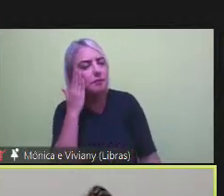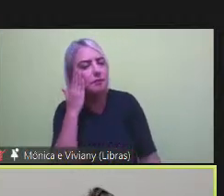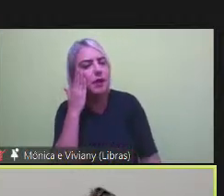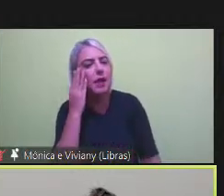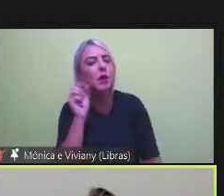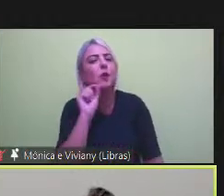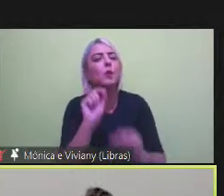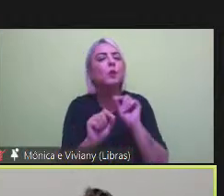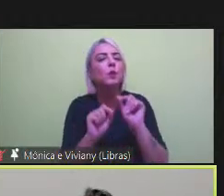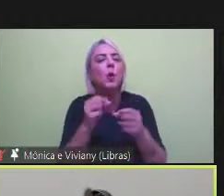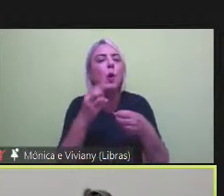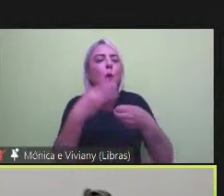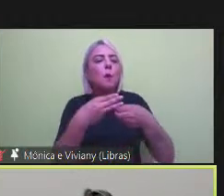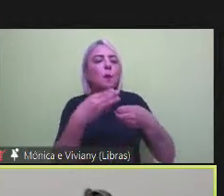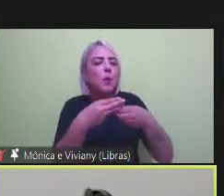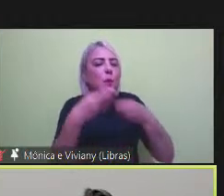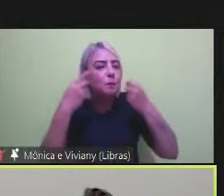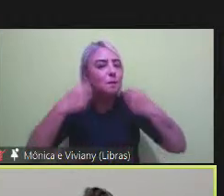verify